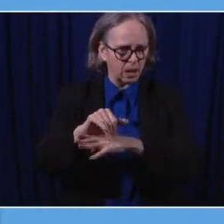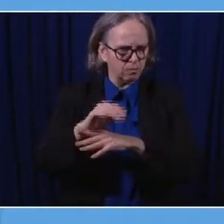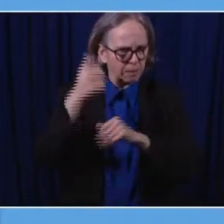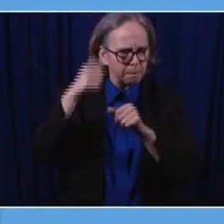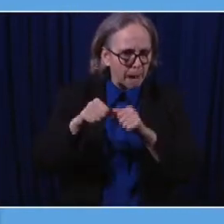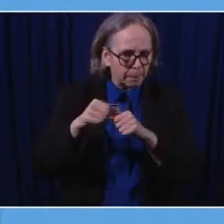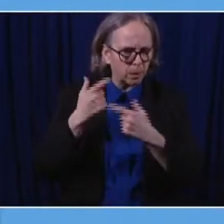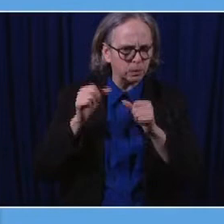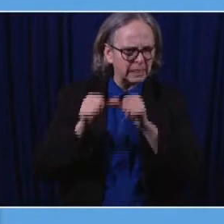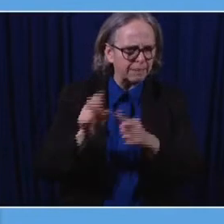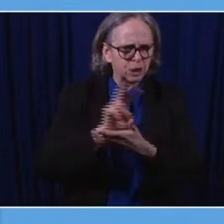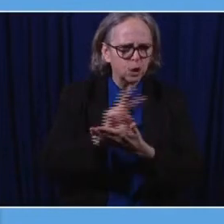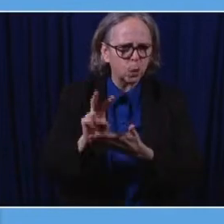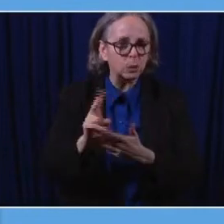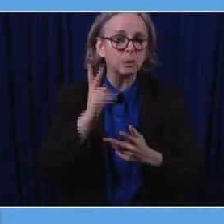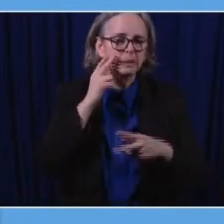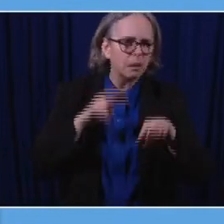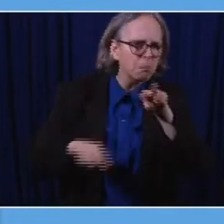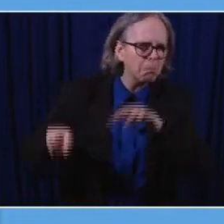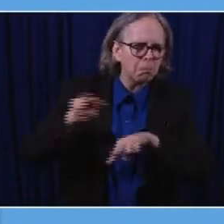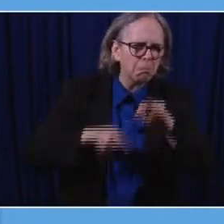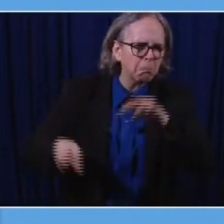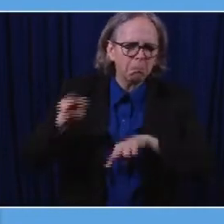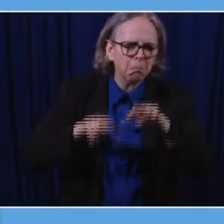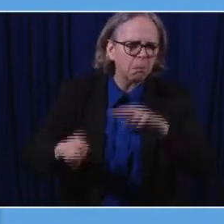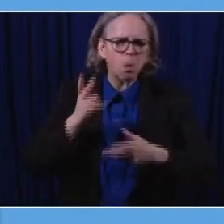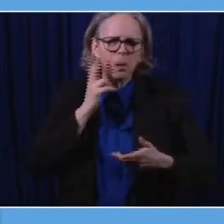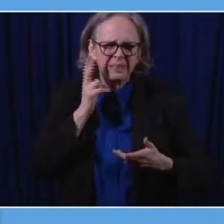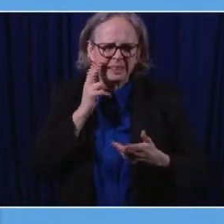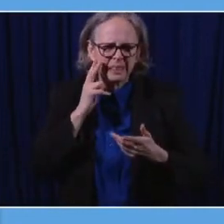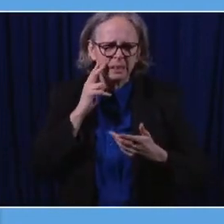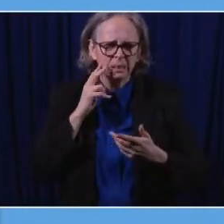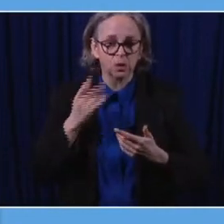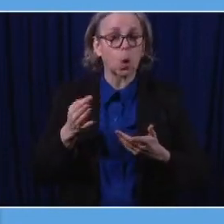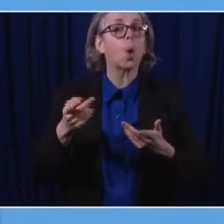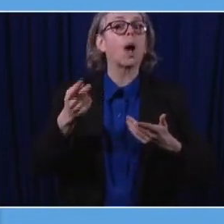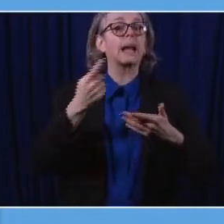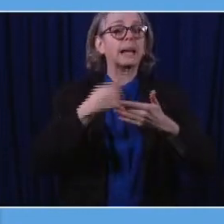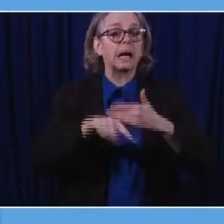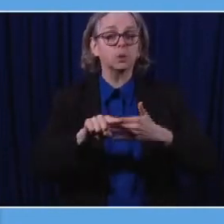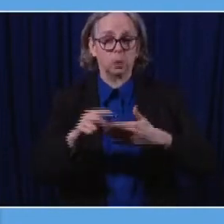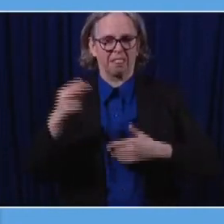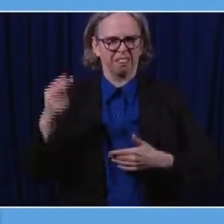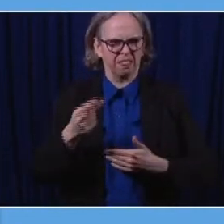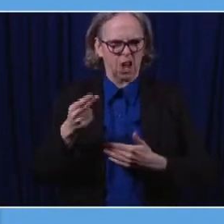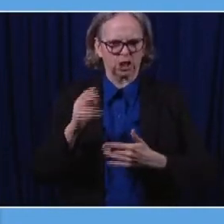it a week from today. So a week from today, we'll look at that, and we hope if this